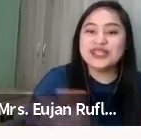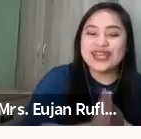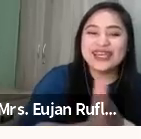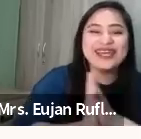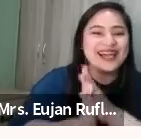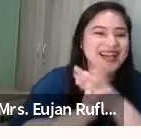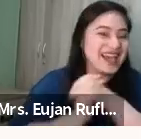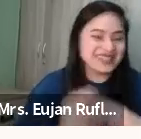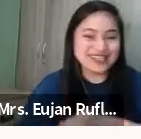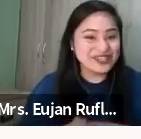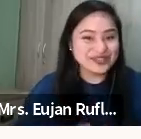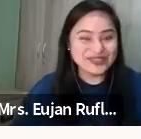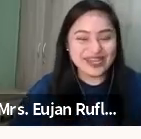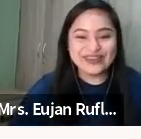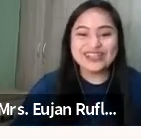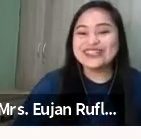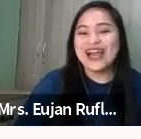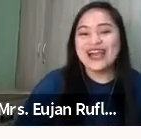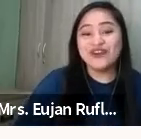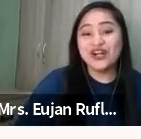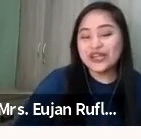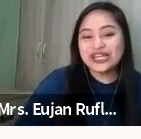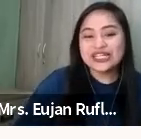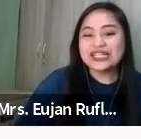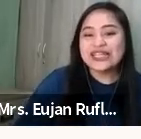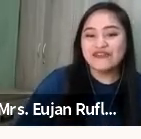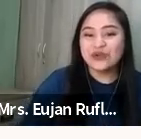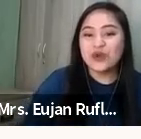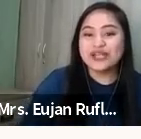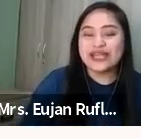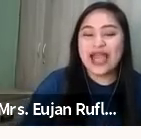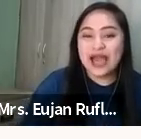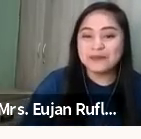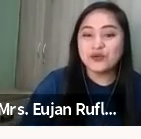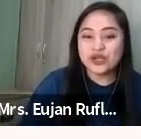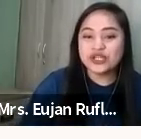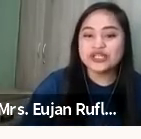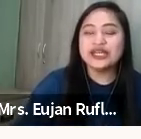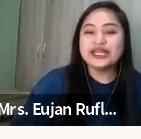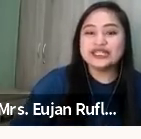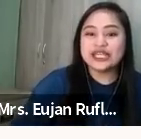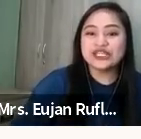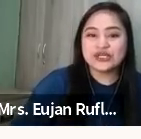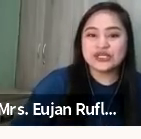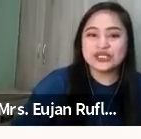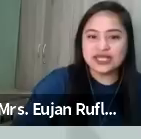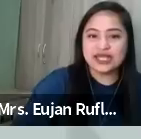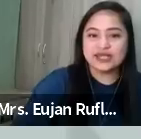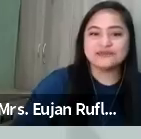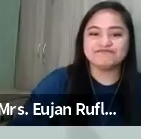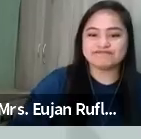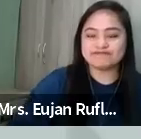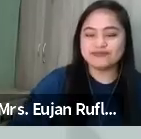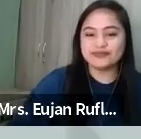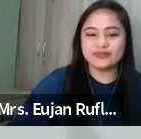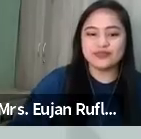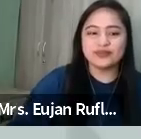And today, ayan, nag-greet ko na kayo kanina. I've already greeted everyone a happy World Teachers Day.